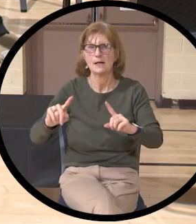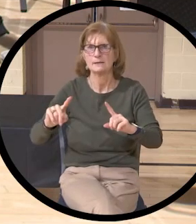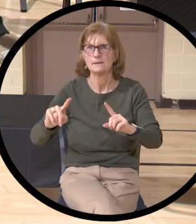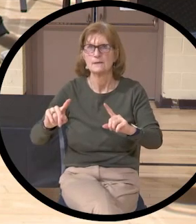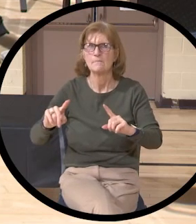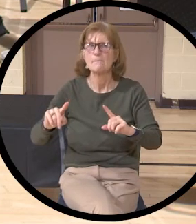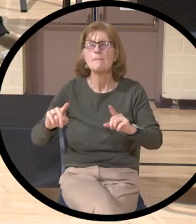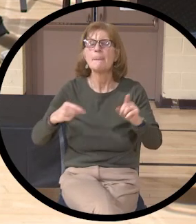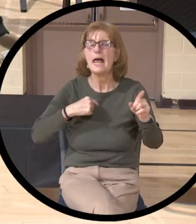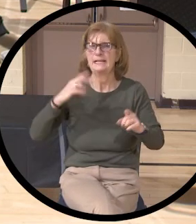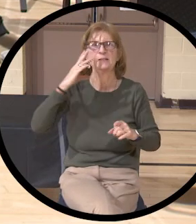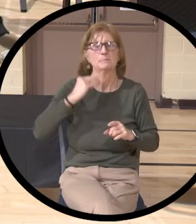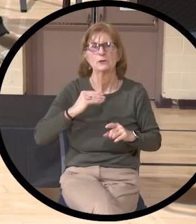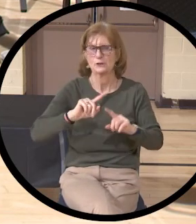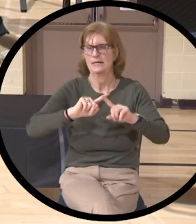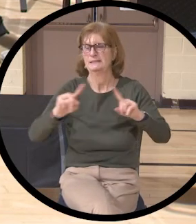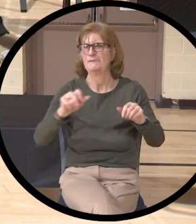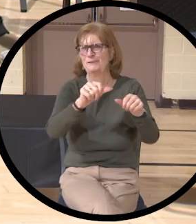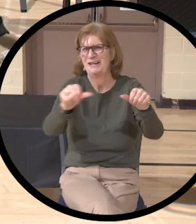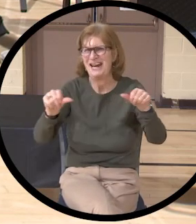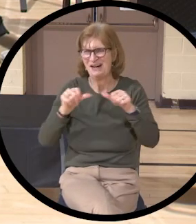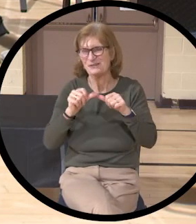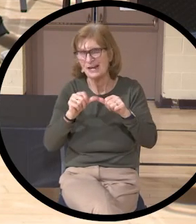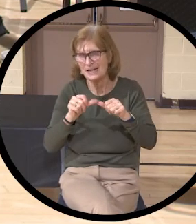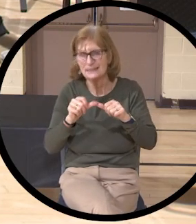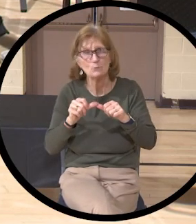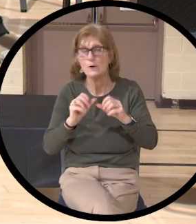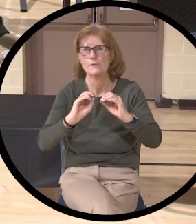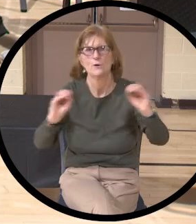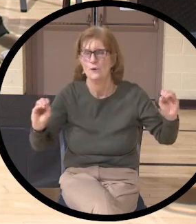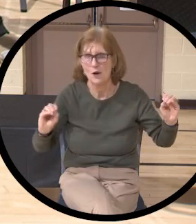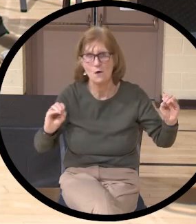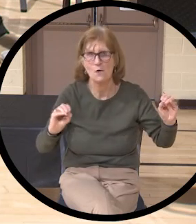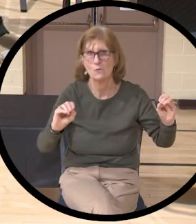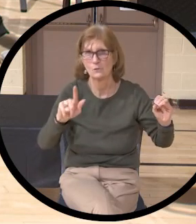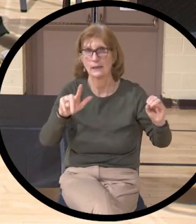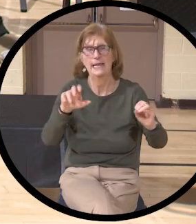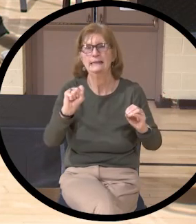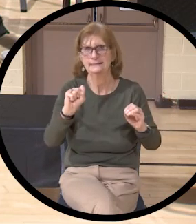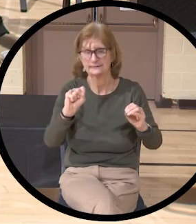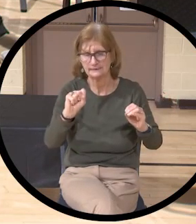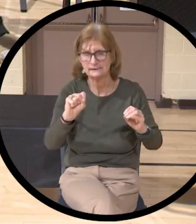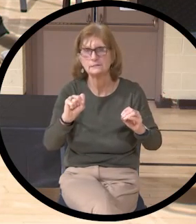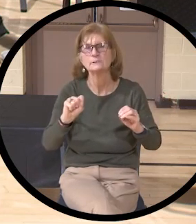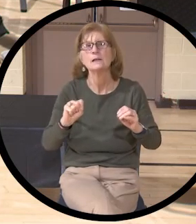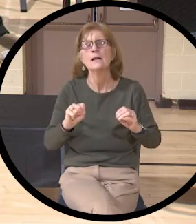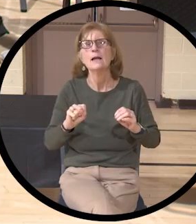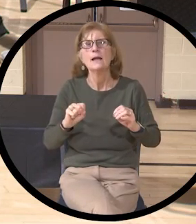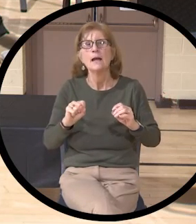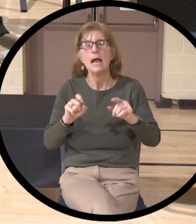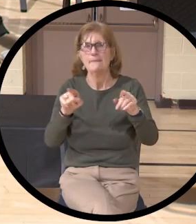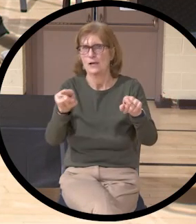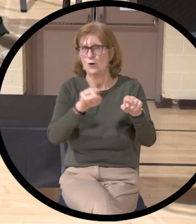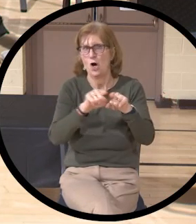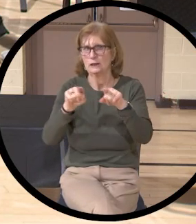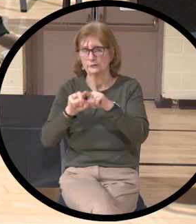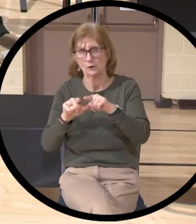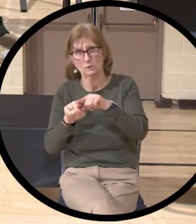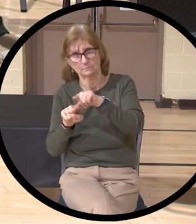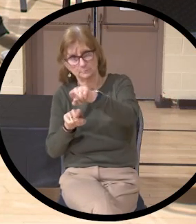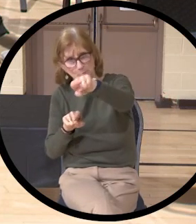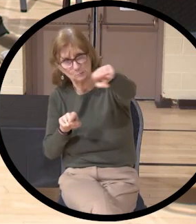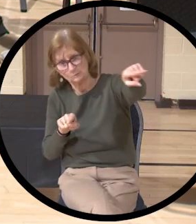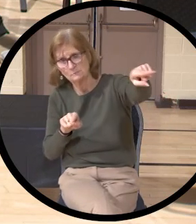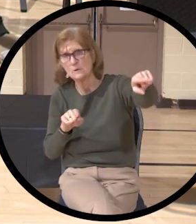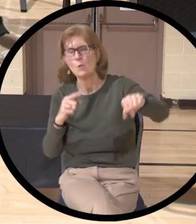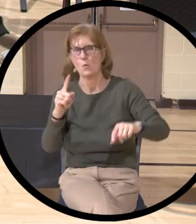would be like to not have those bike lanes when the bike lane near the intersection of 10 was closed due to the construction of the bank on that